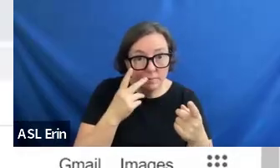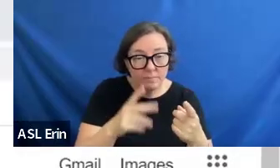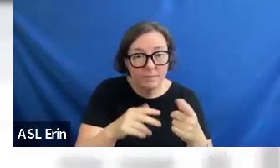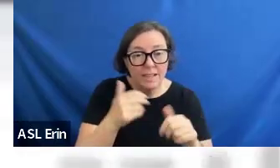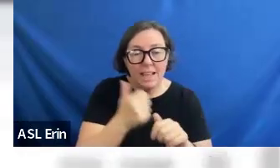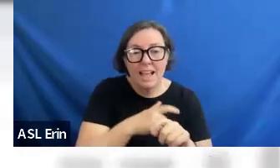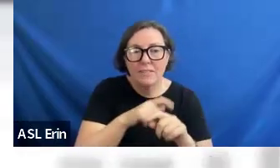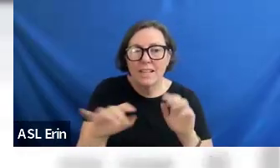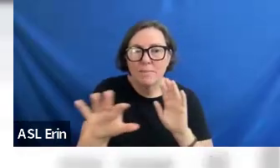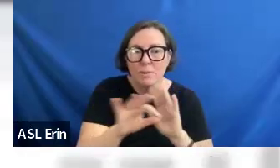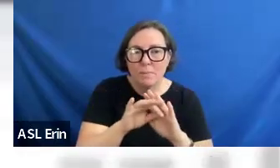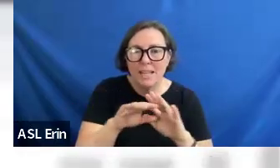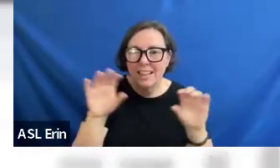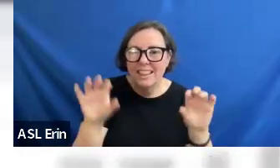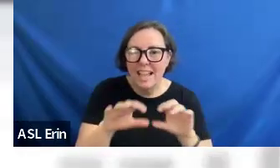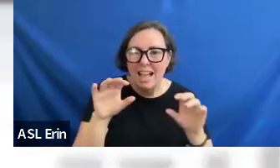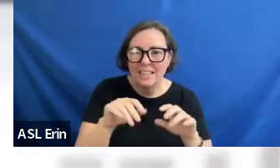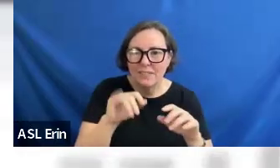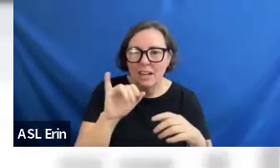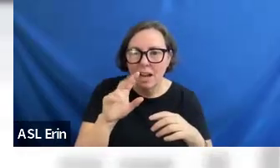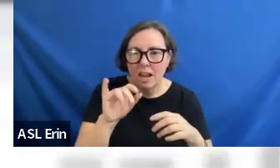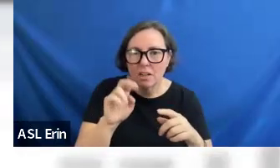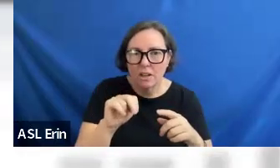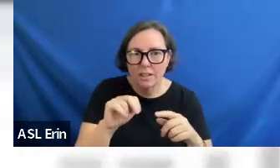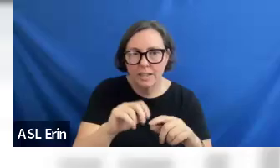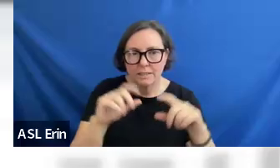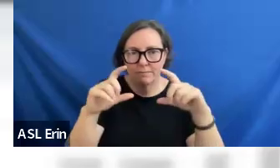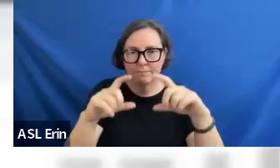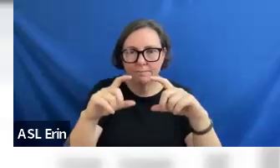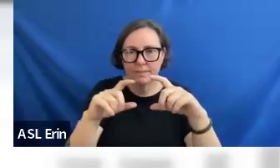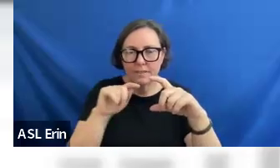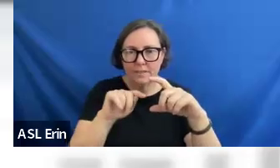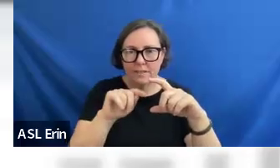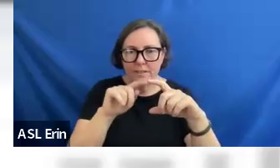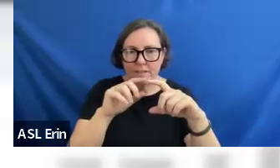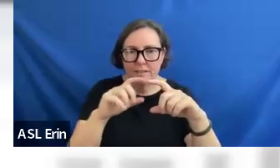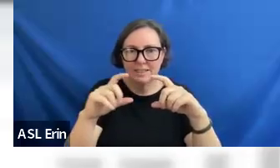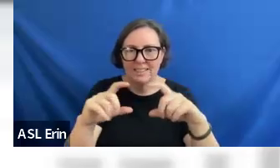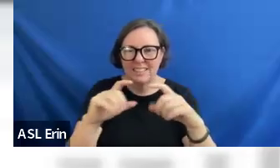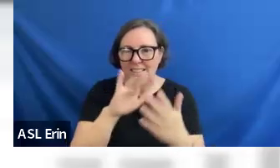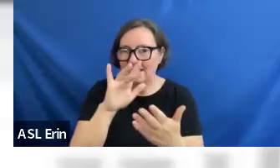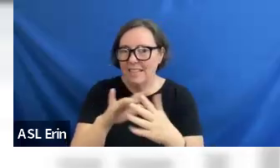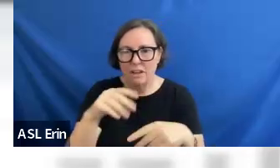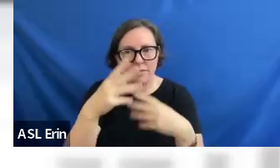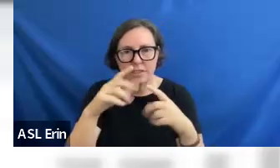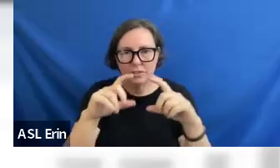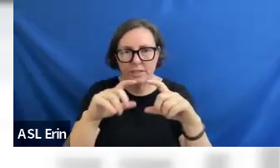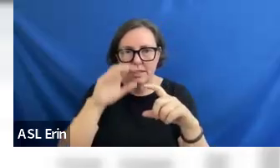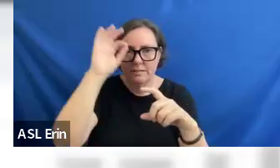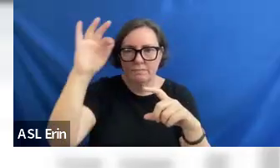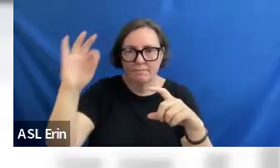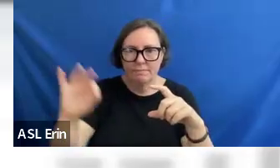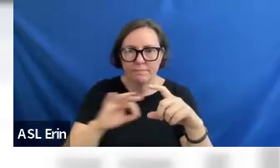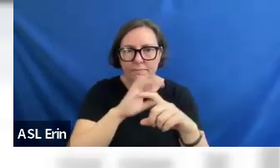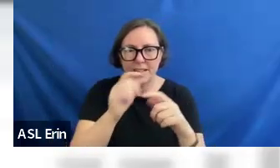Every time you select the activator icon, the interaction menu opens in the center of your screen, like this. Notice that a magnified